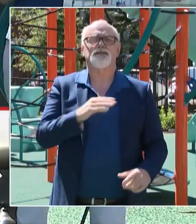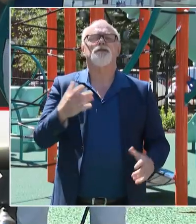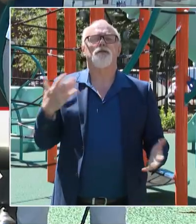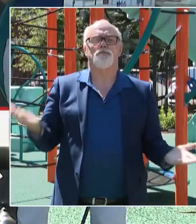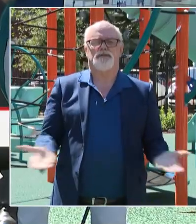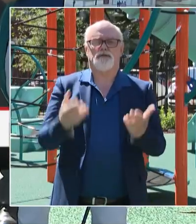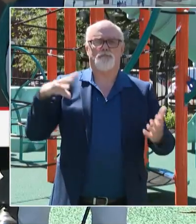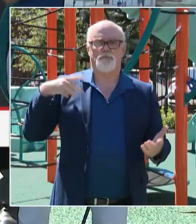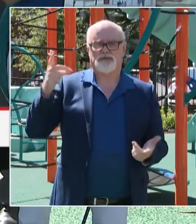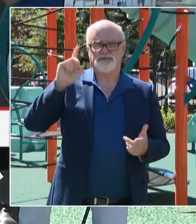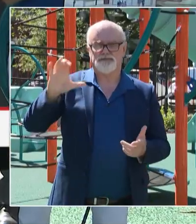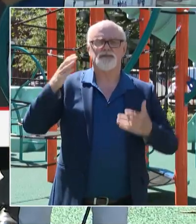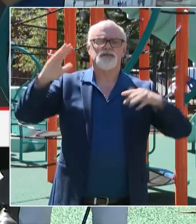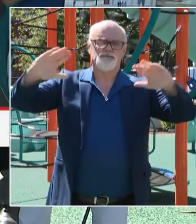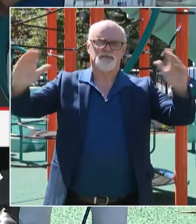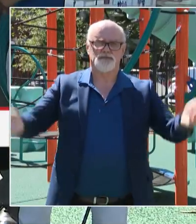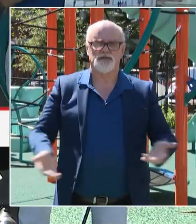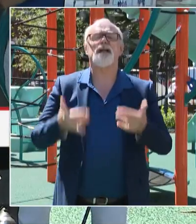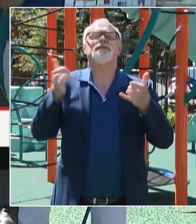Adams.